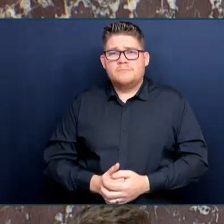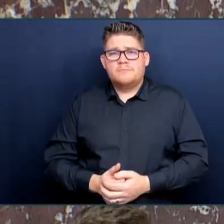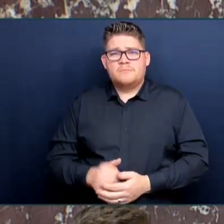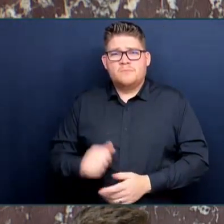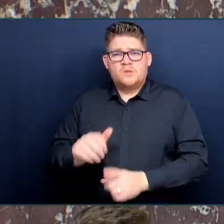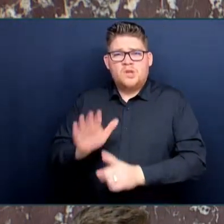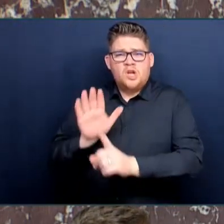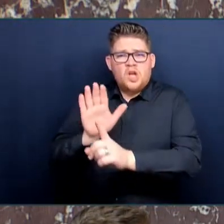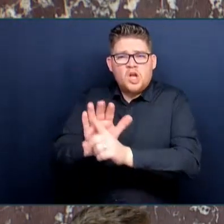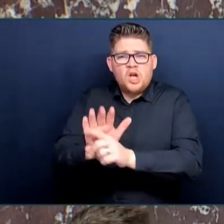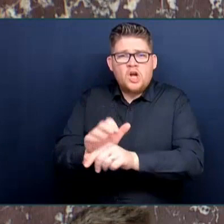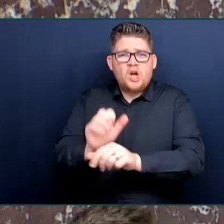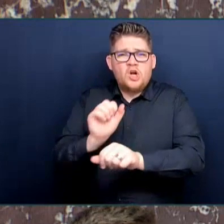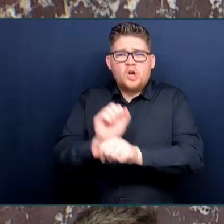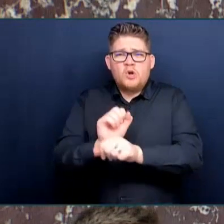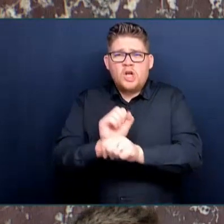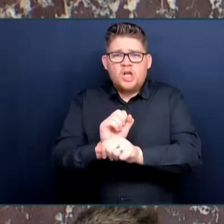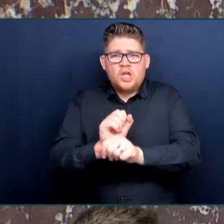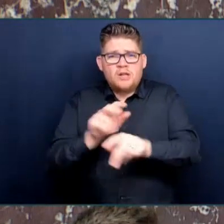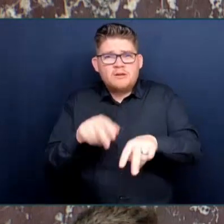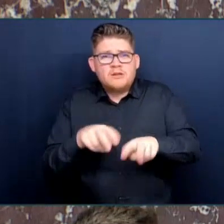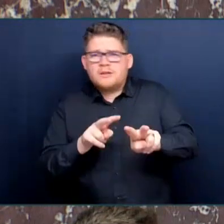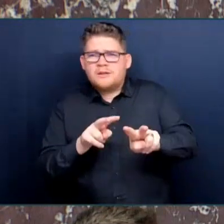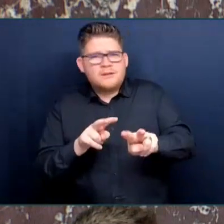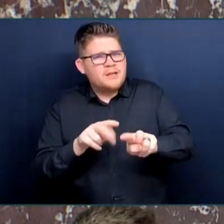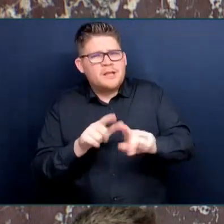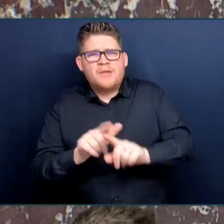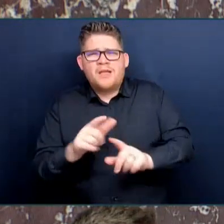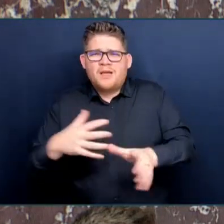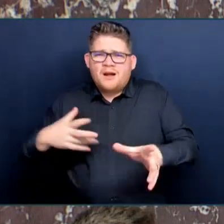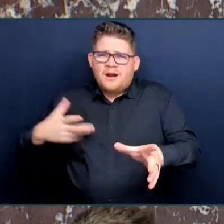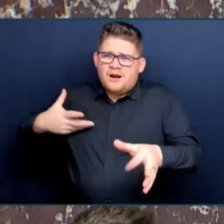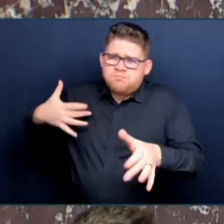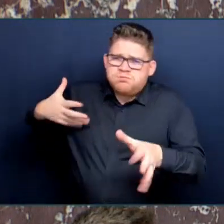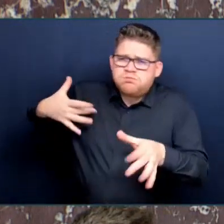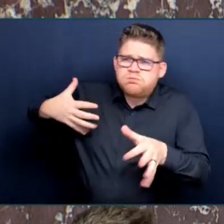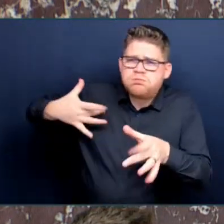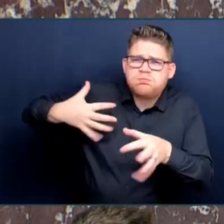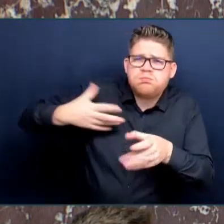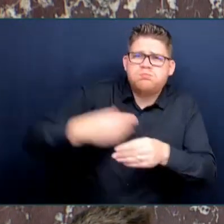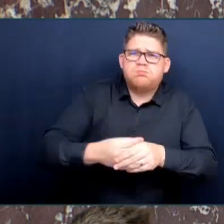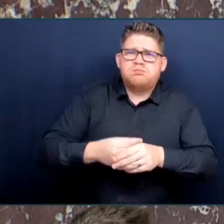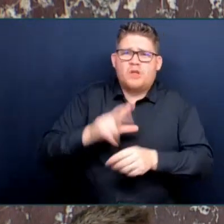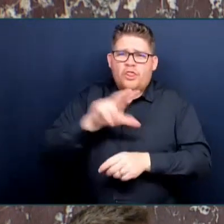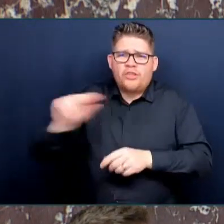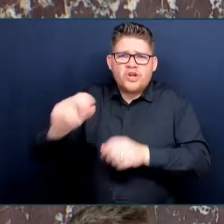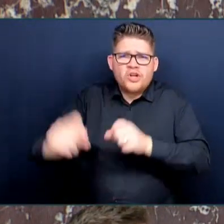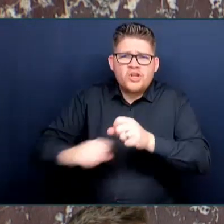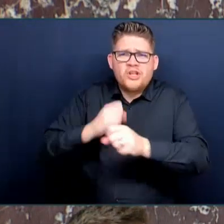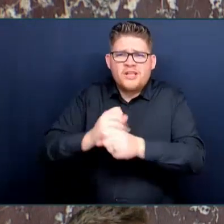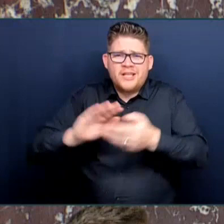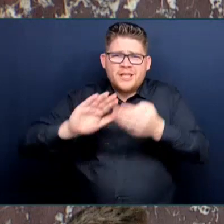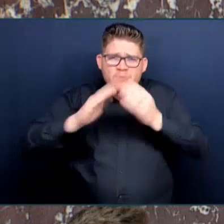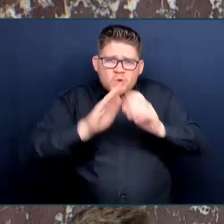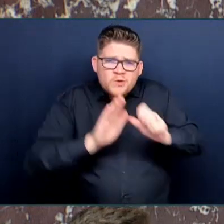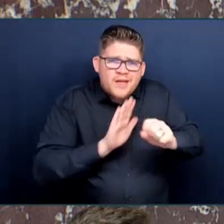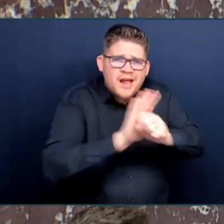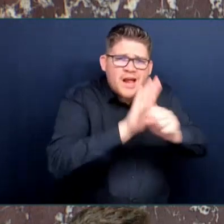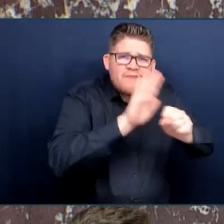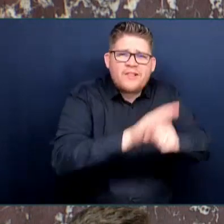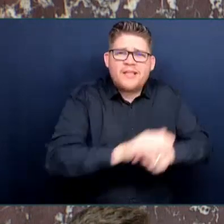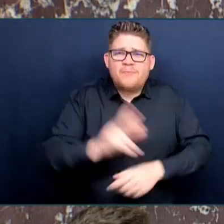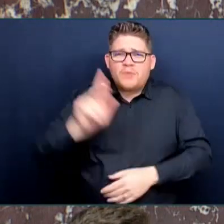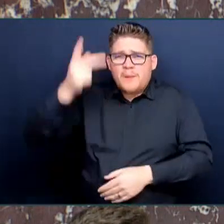great community advocate, and she was a true mentor, not just to politicians, but by people trying to get ahead in life, people that needed help, people that needed